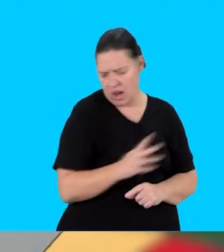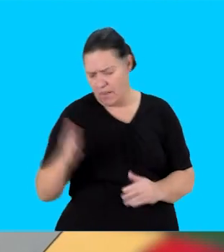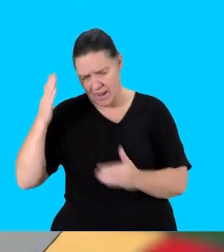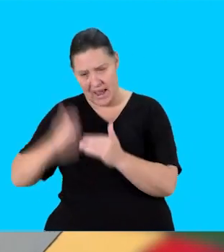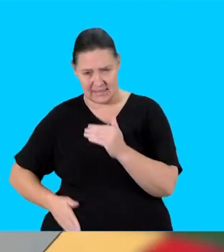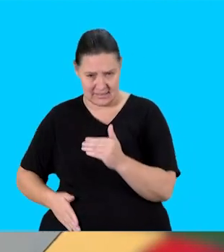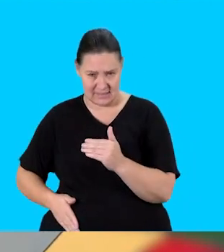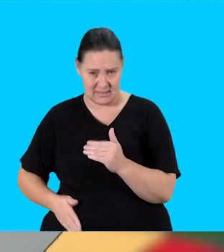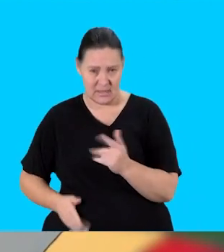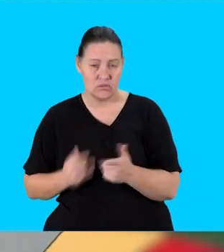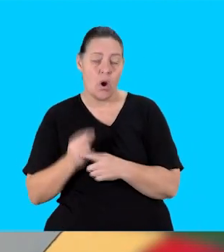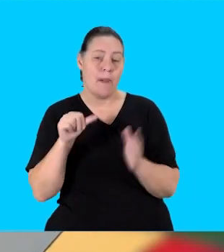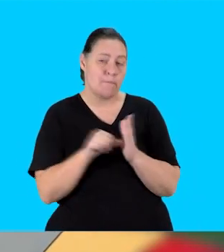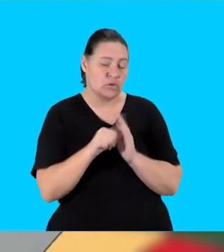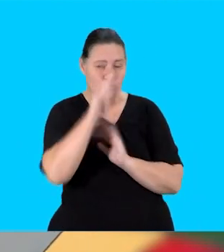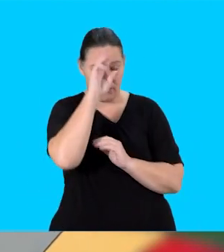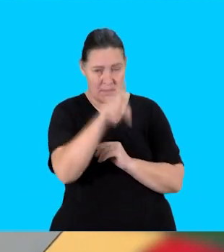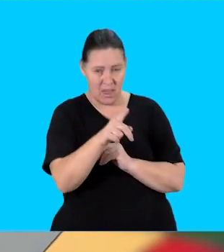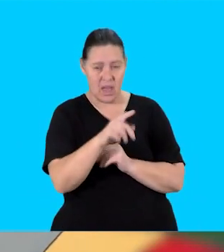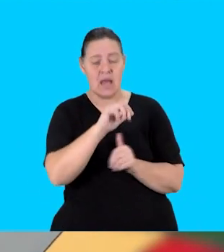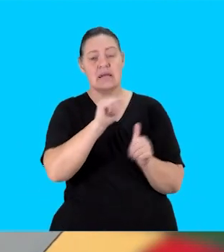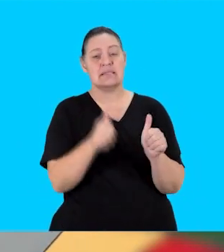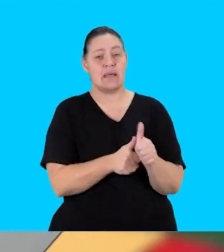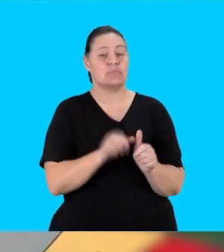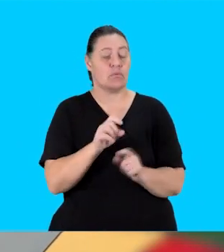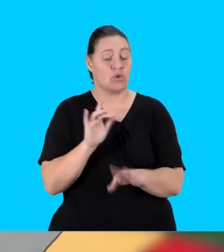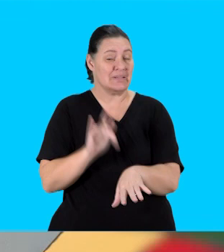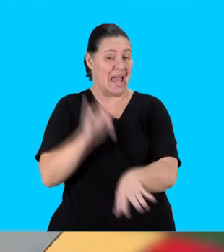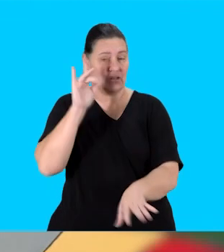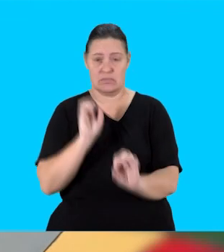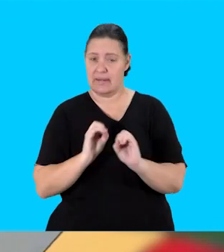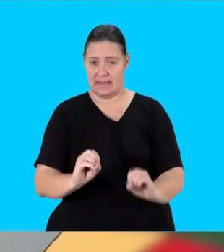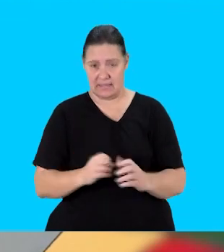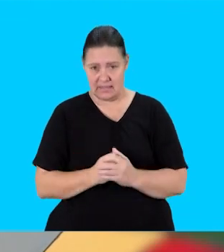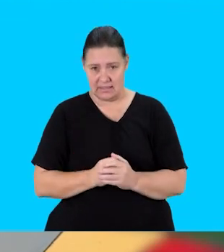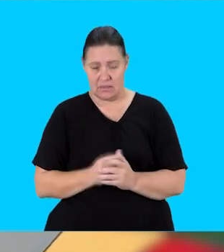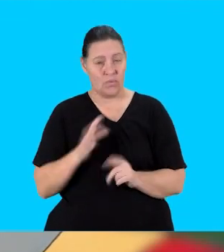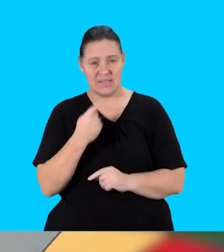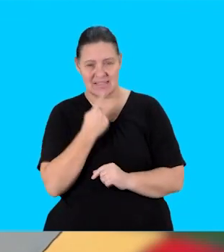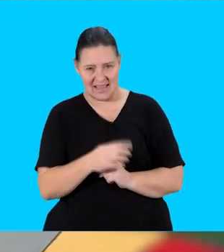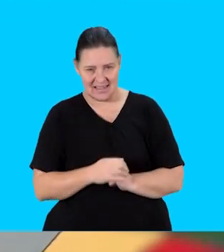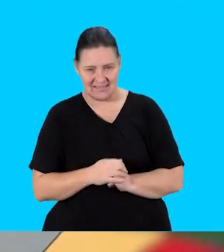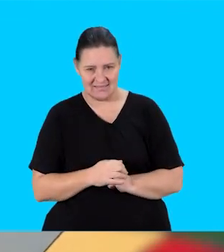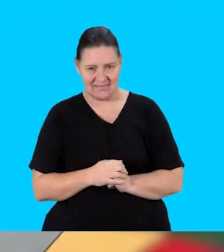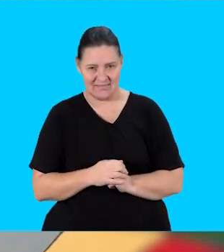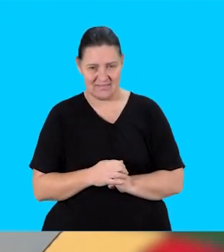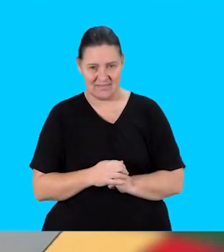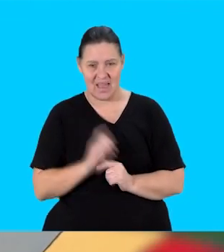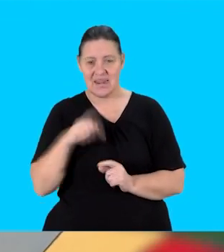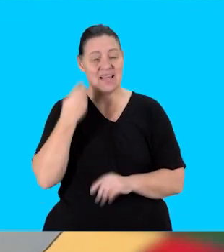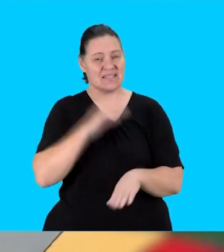way to the last one. Important to remember, the subscripts, we do not change. Now, with that said,